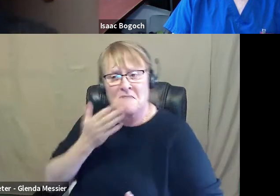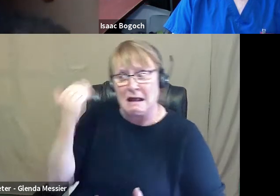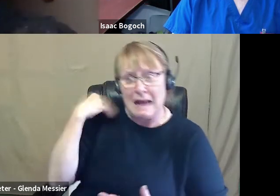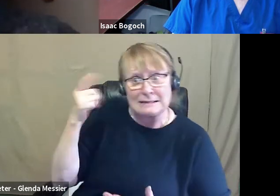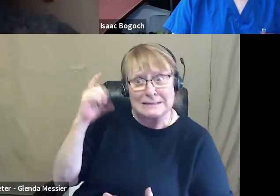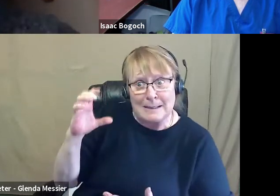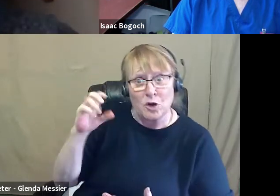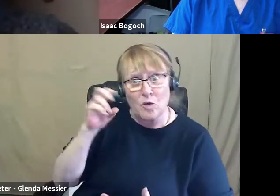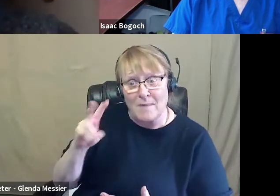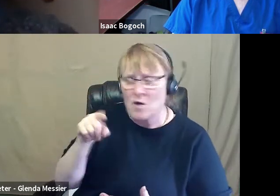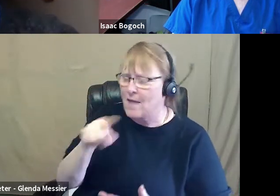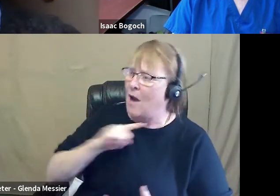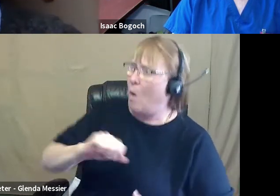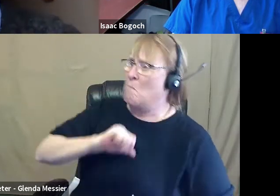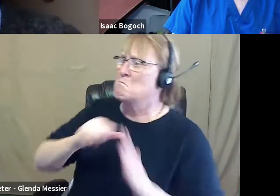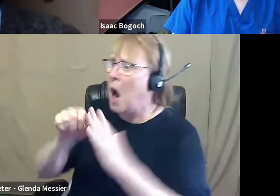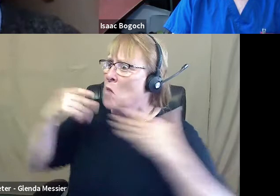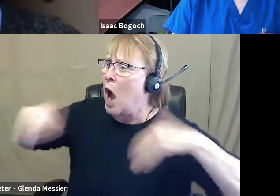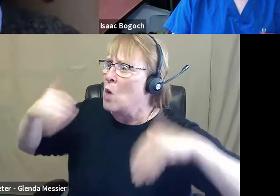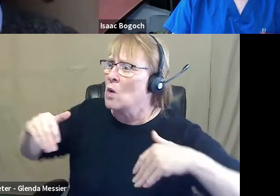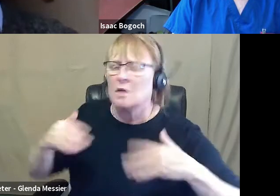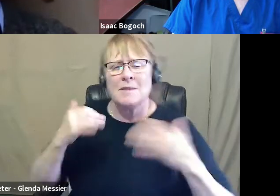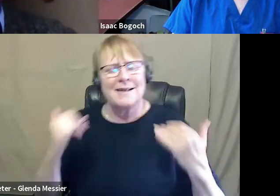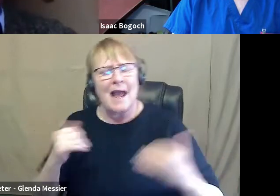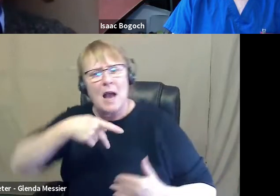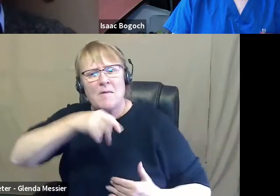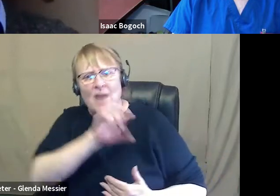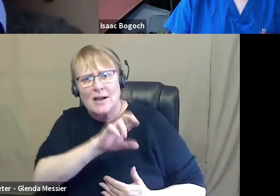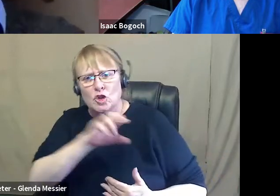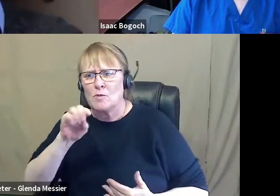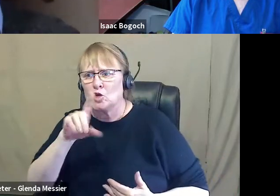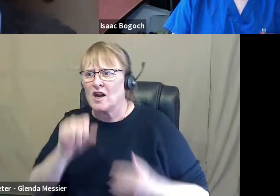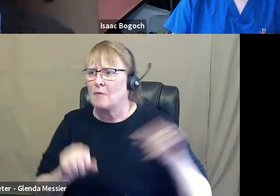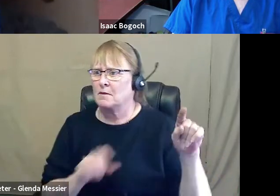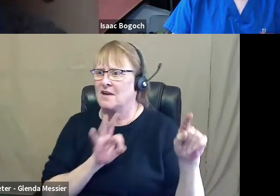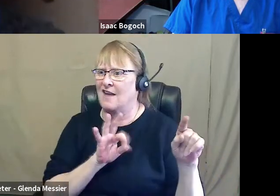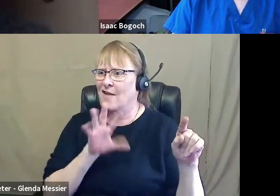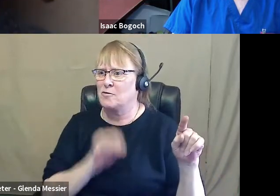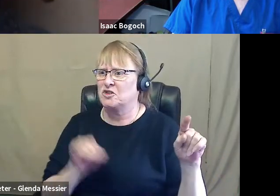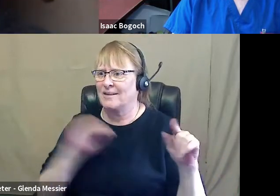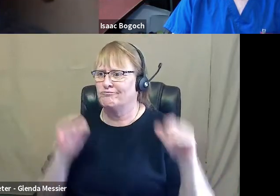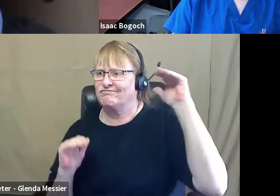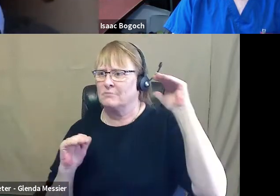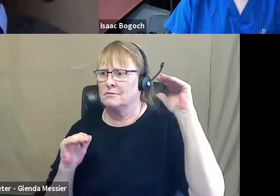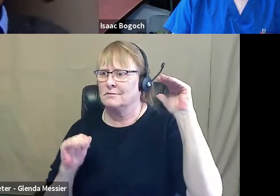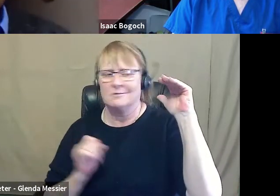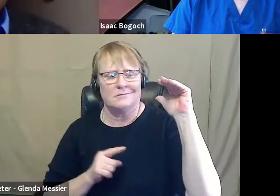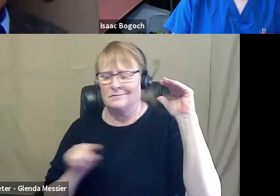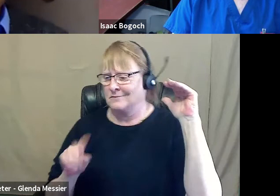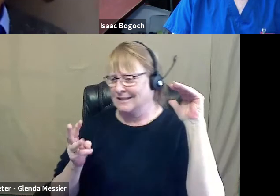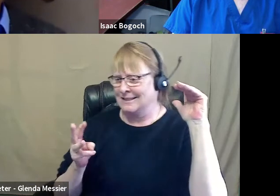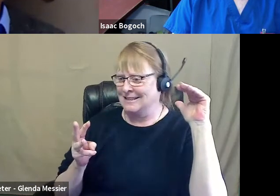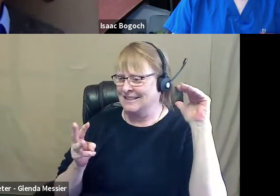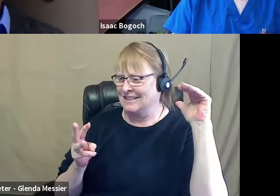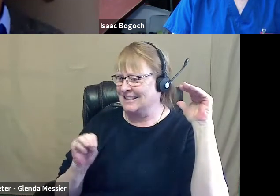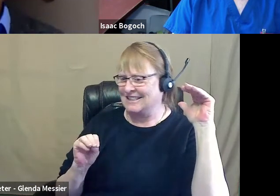last year. But it's really easy to look at Pfizer and Moderna and say, look, 95% seems like a much bigger number than the 60, 70%